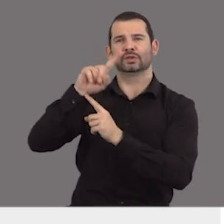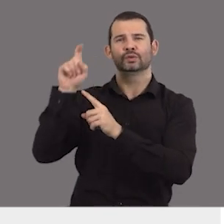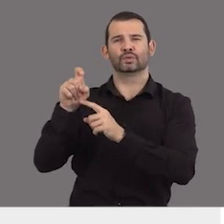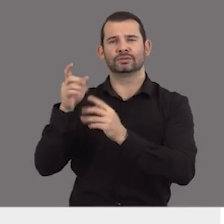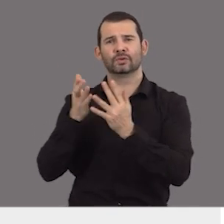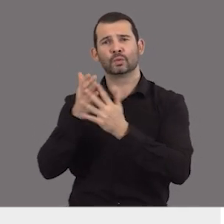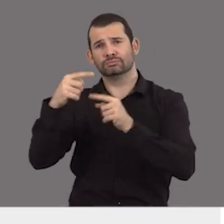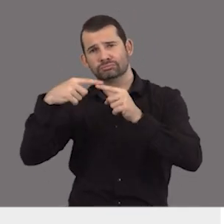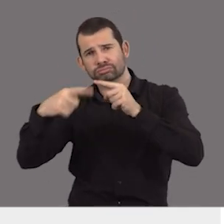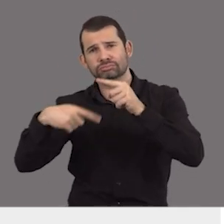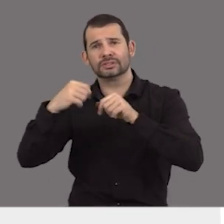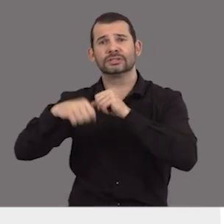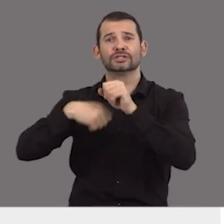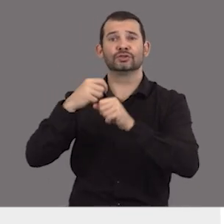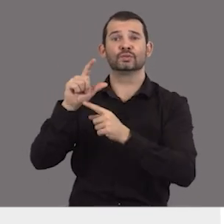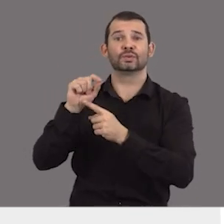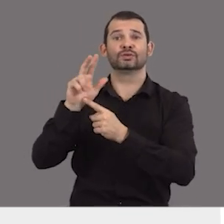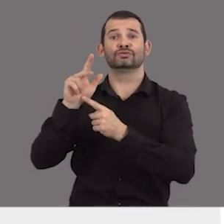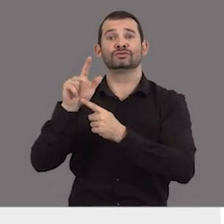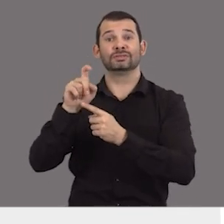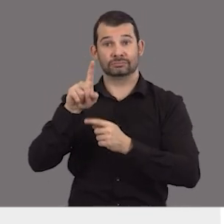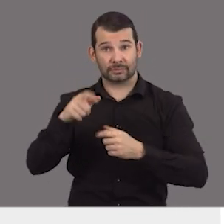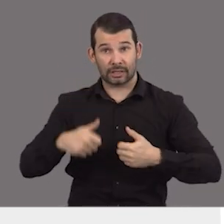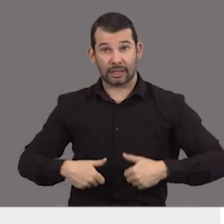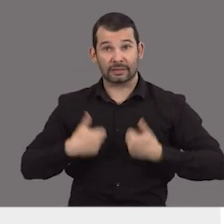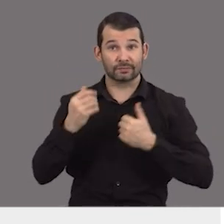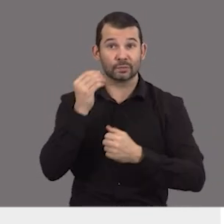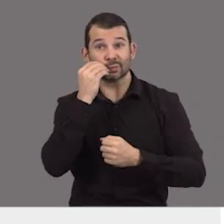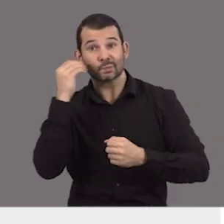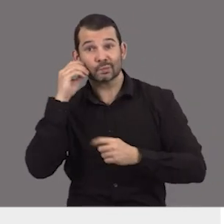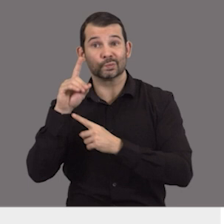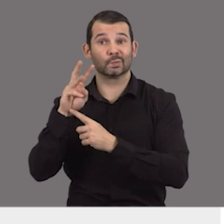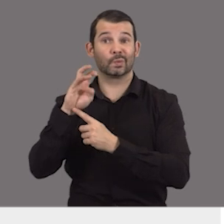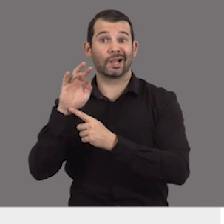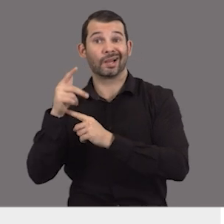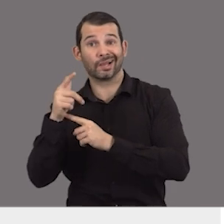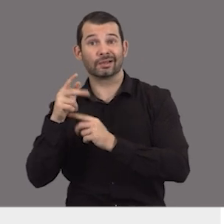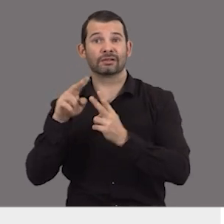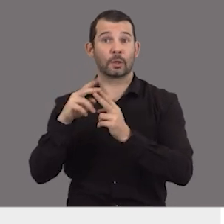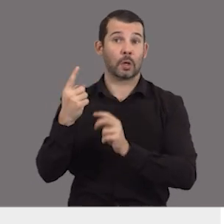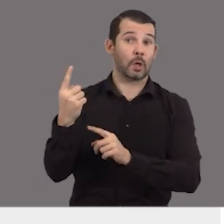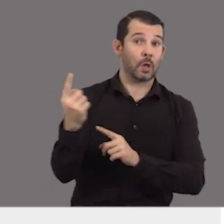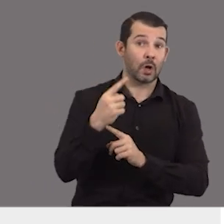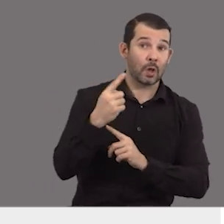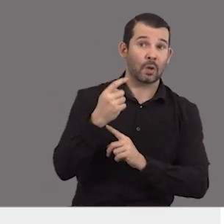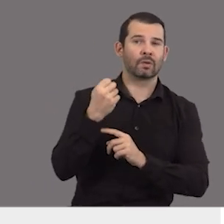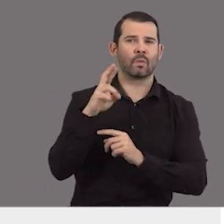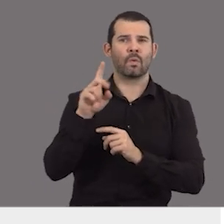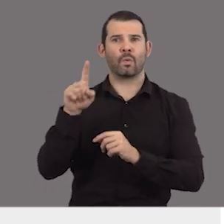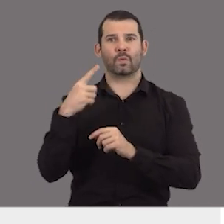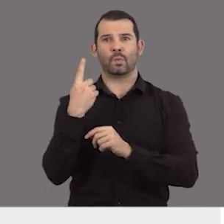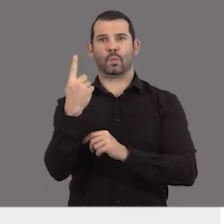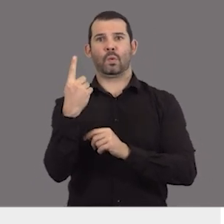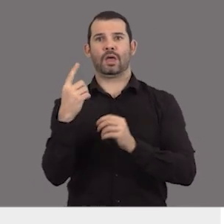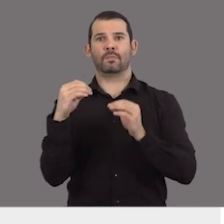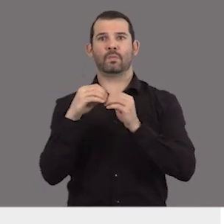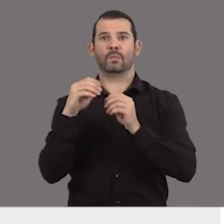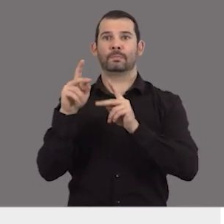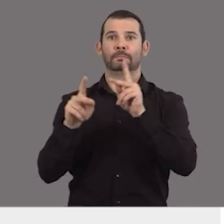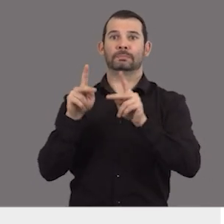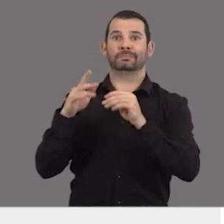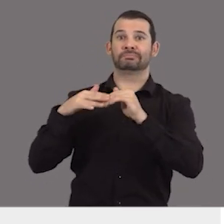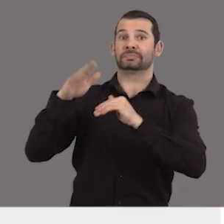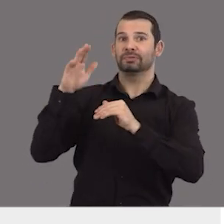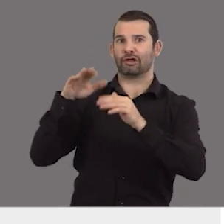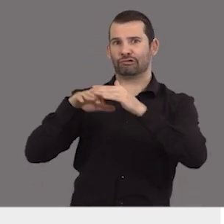Answer no to the question, throughout the year 2023, did you live in a dwelling, either alone or only